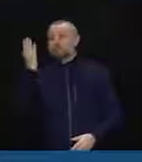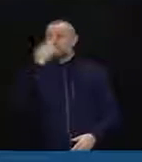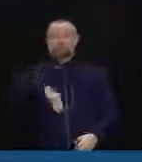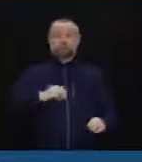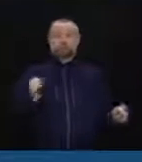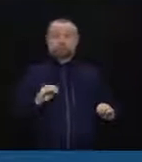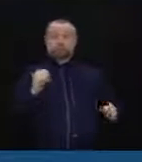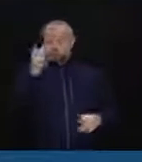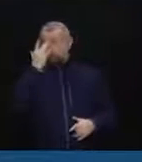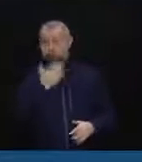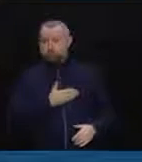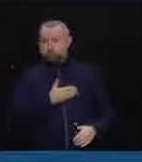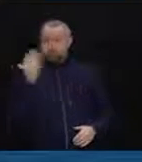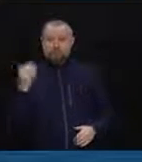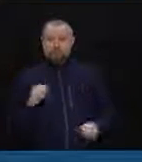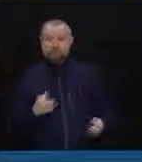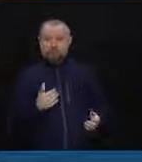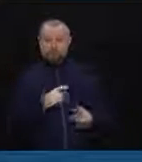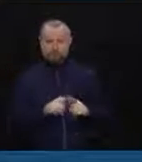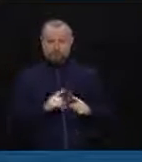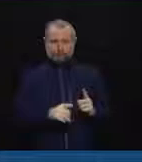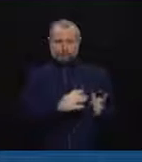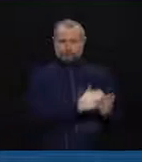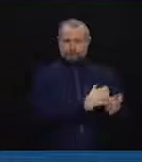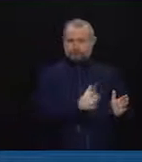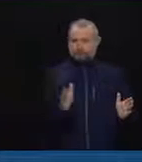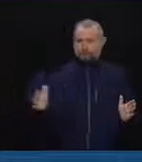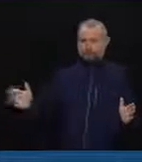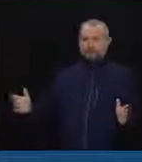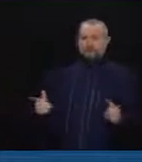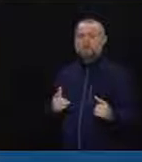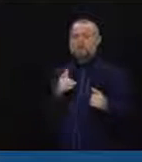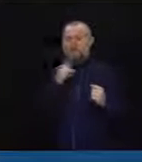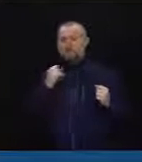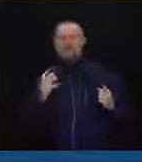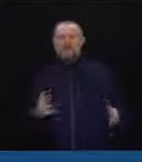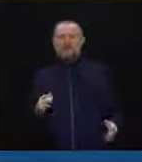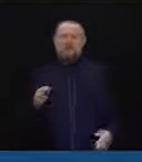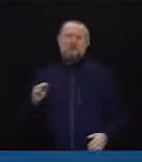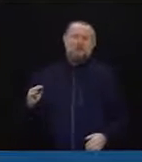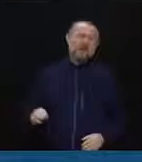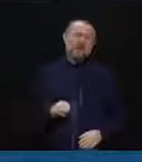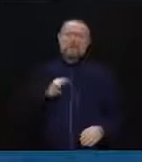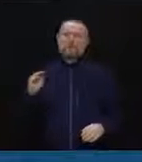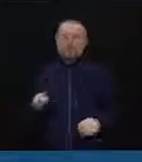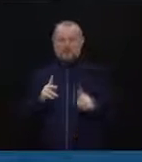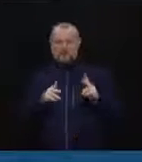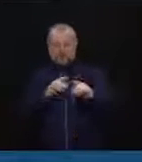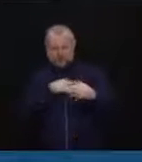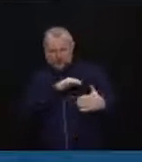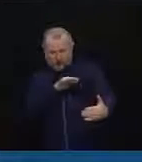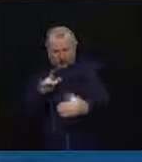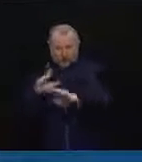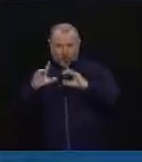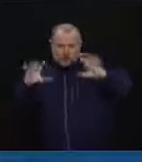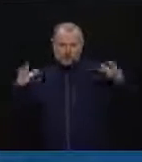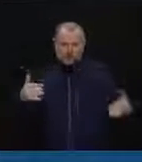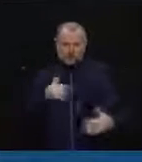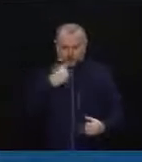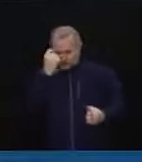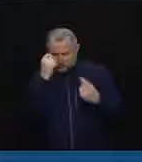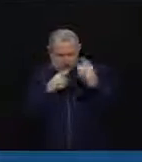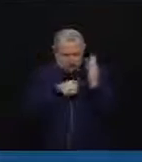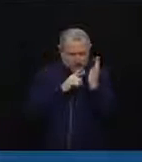likely involves millions of people around the world. Our understanding of long COVID is still evolving, including